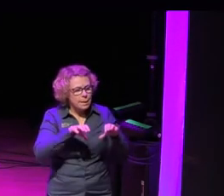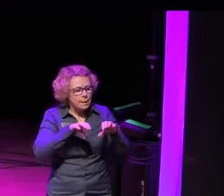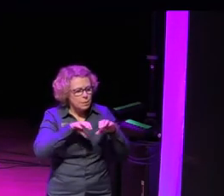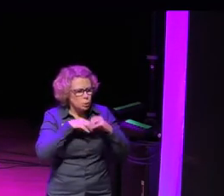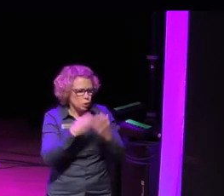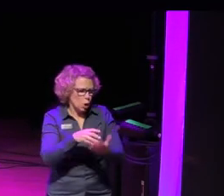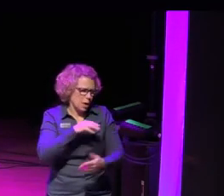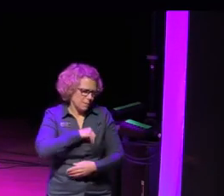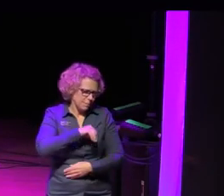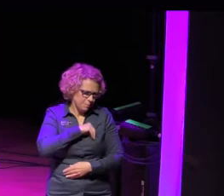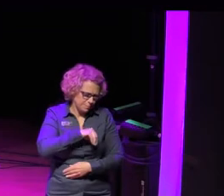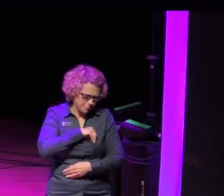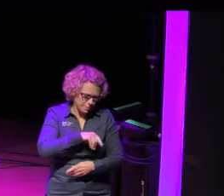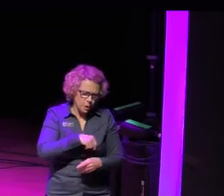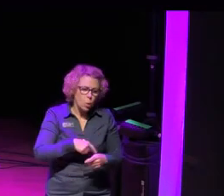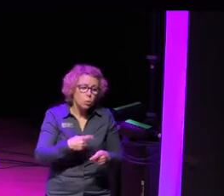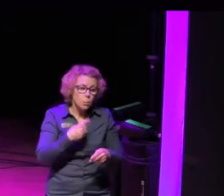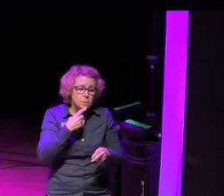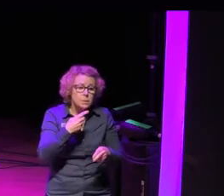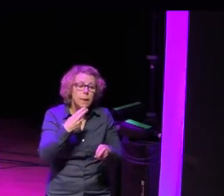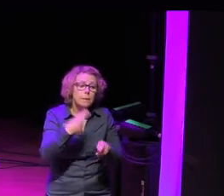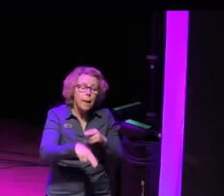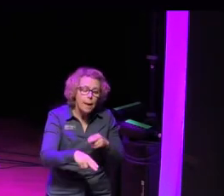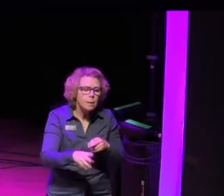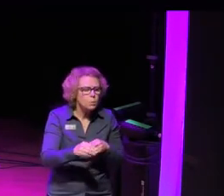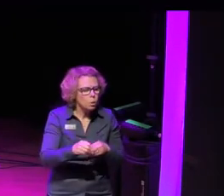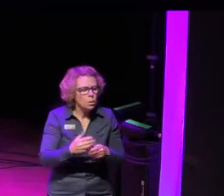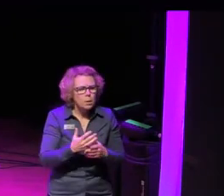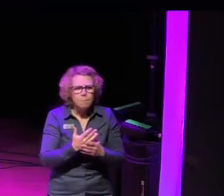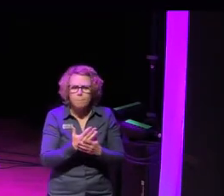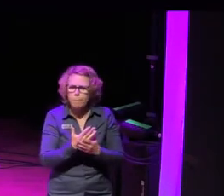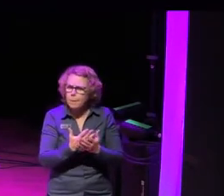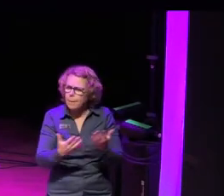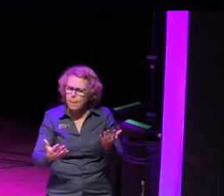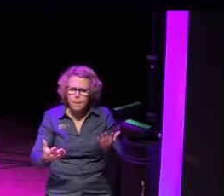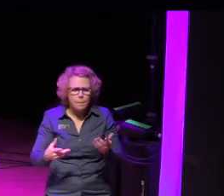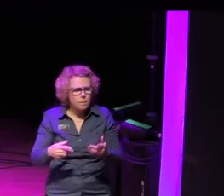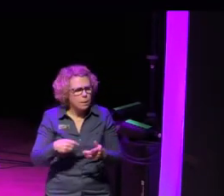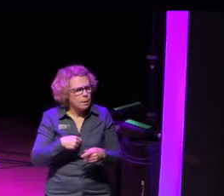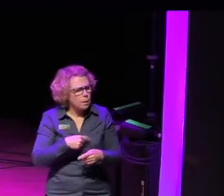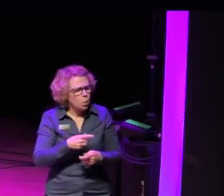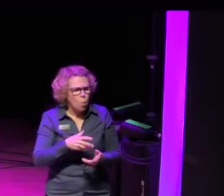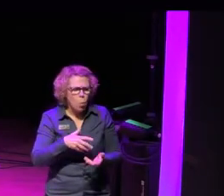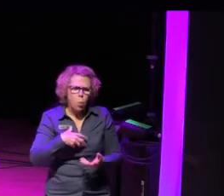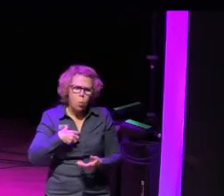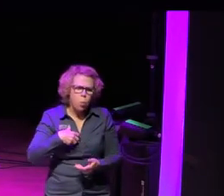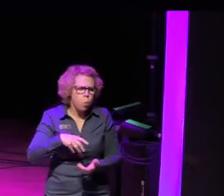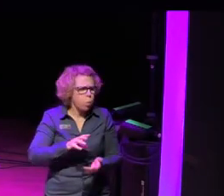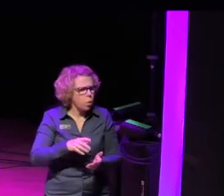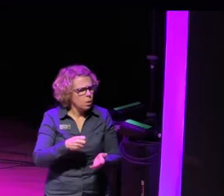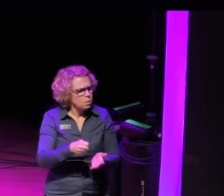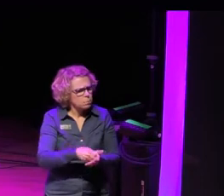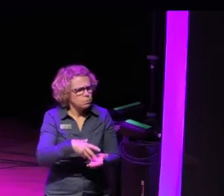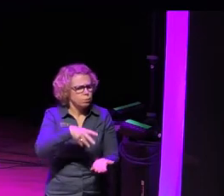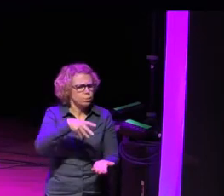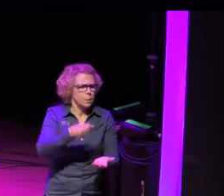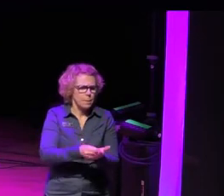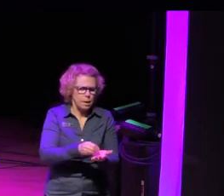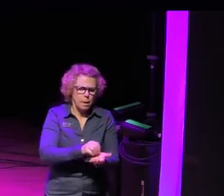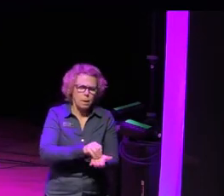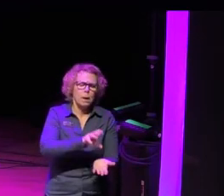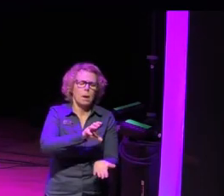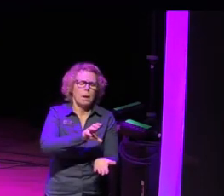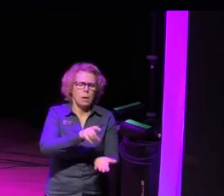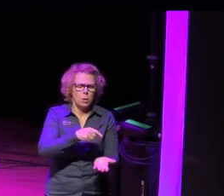no. And that aggregate up to billions, I mean, really big amounts. And in that particular case that we will hear